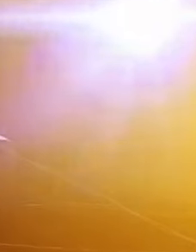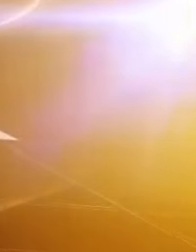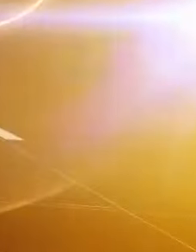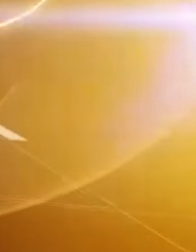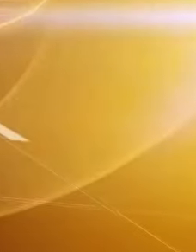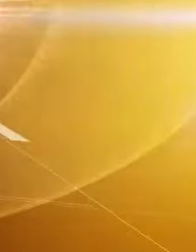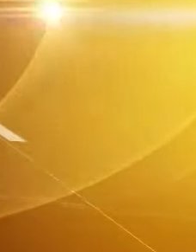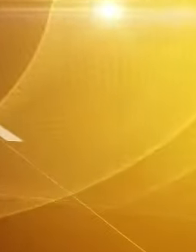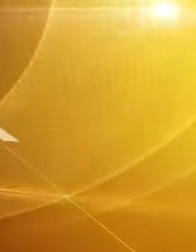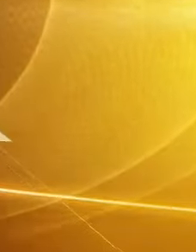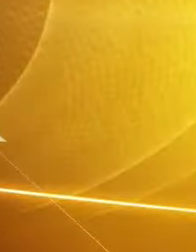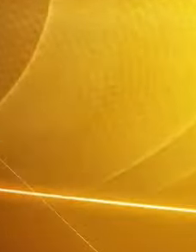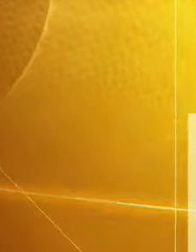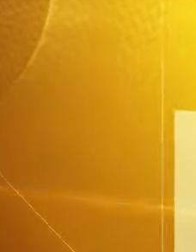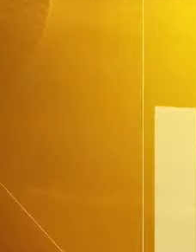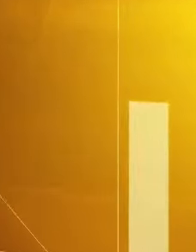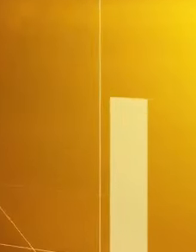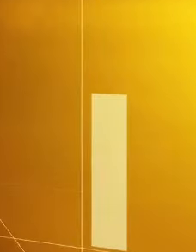trust